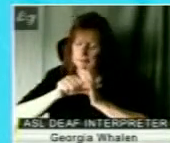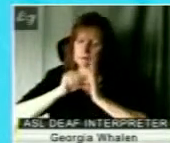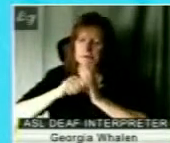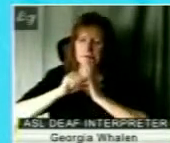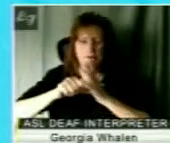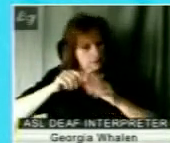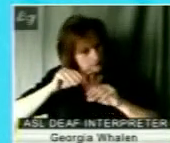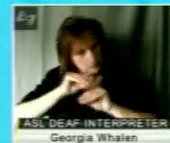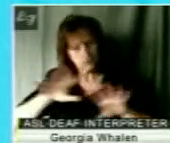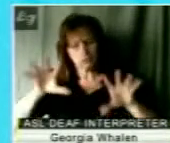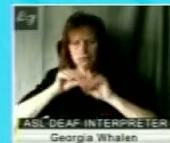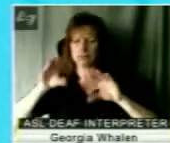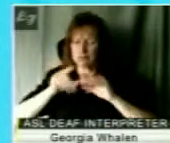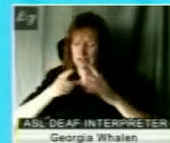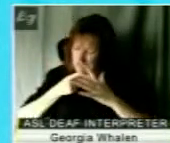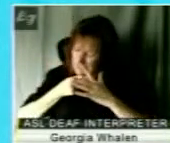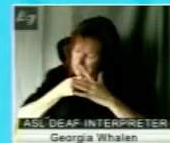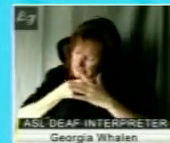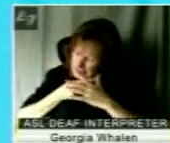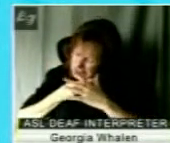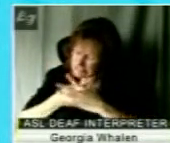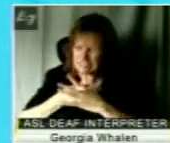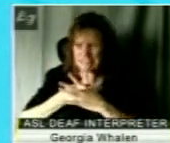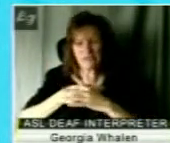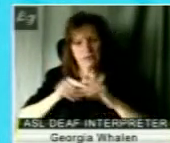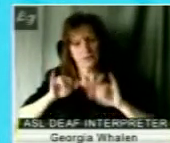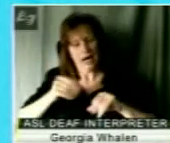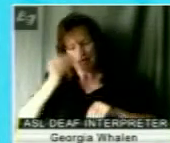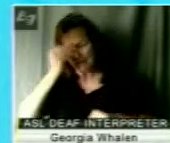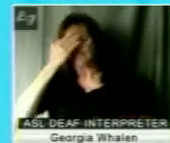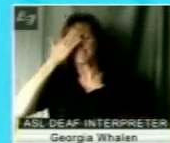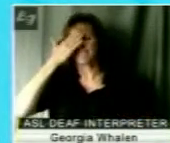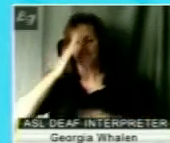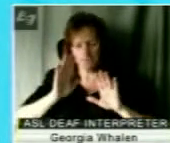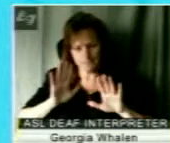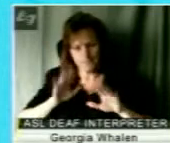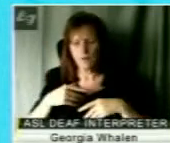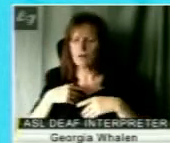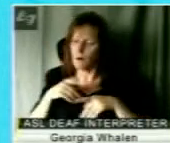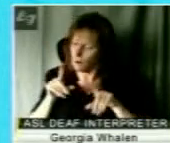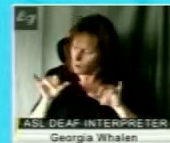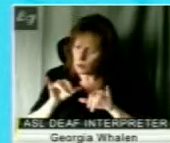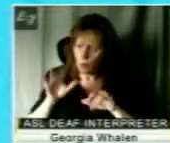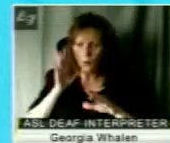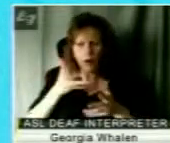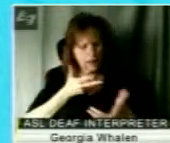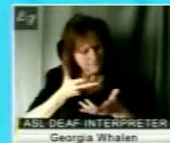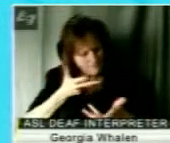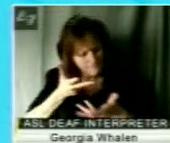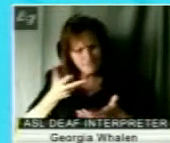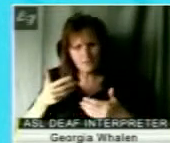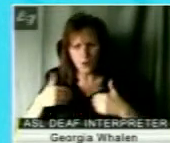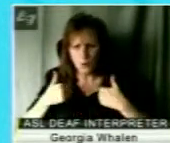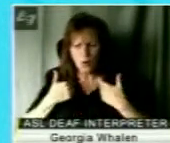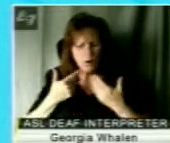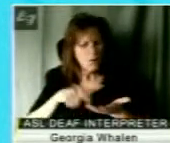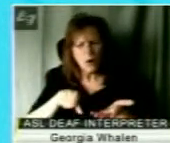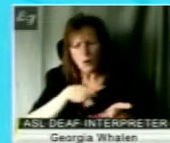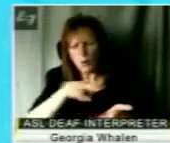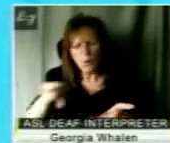that group and trying to sort of understand where they're coming from and help them to understand the perspective and what the risks